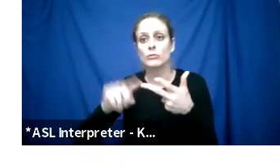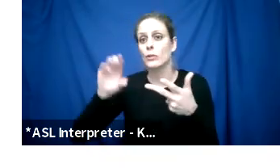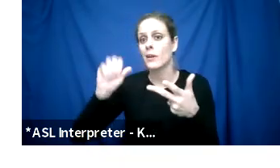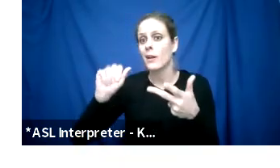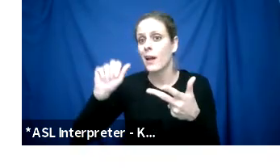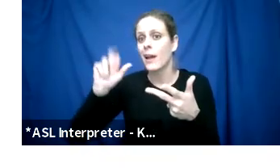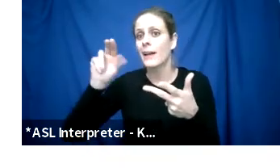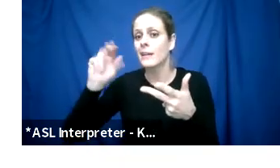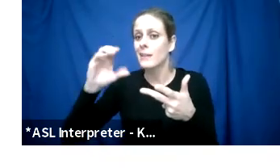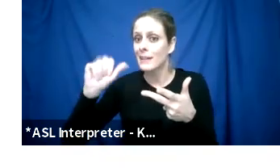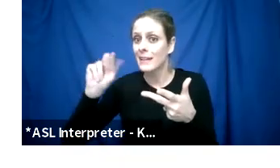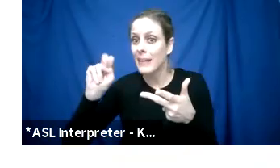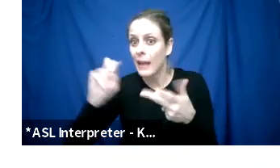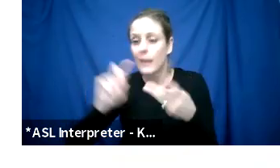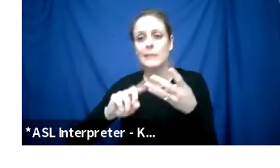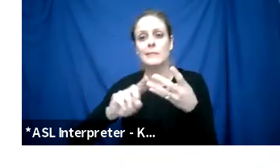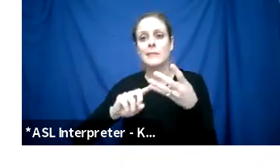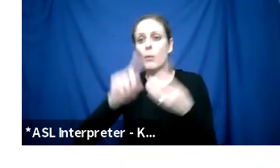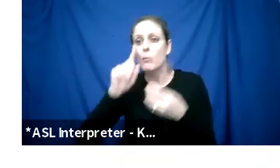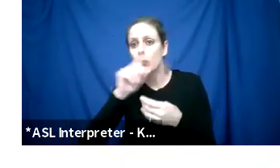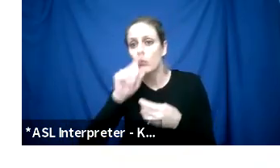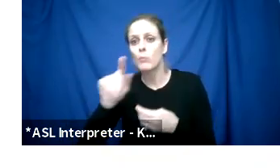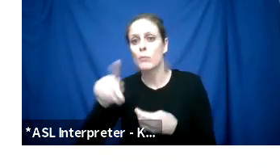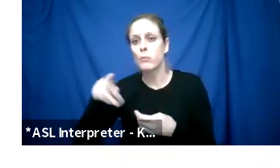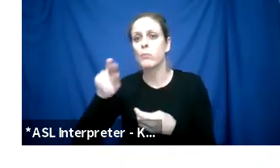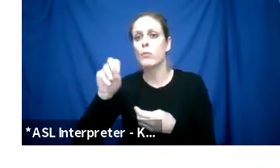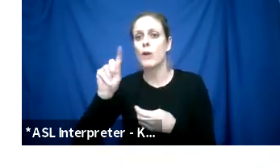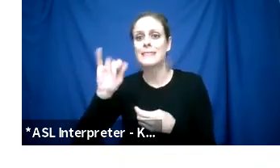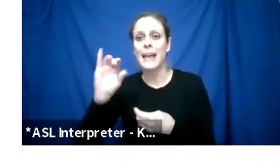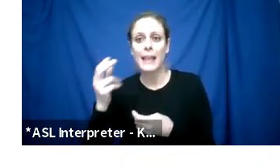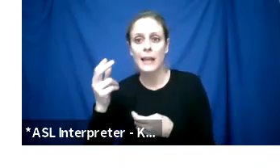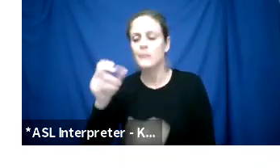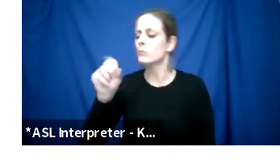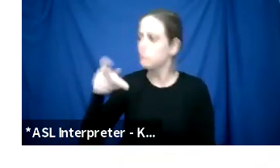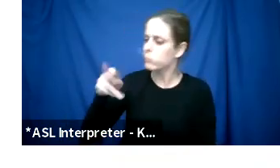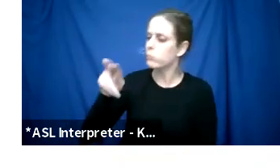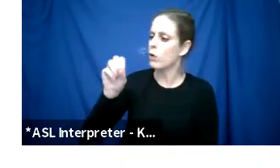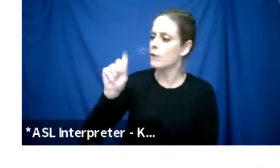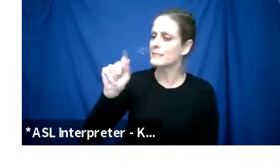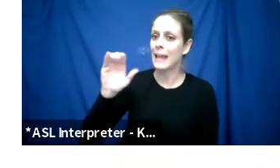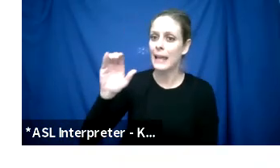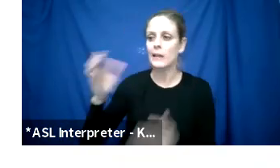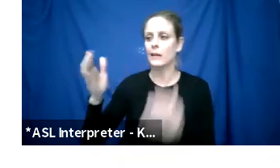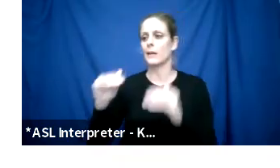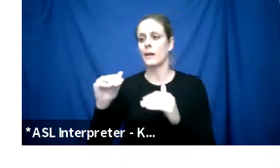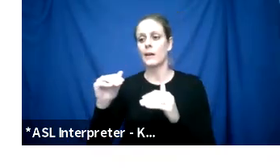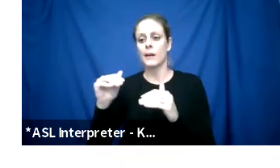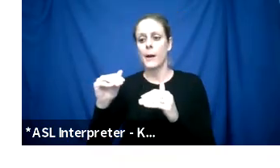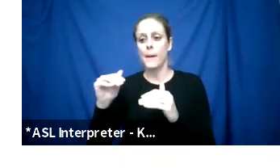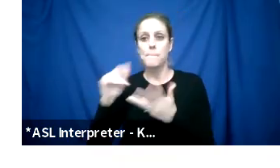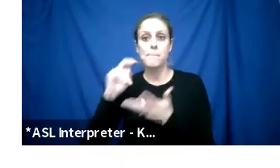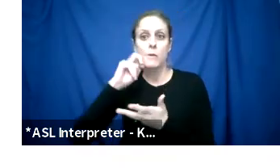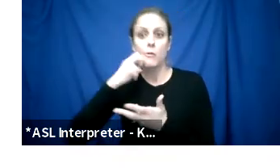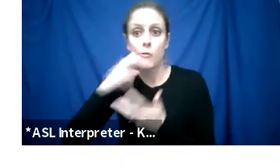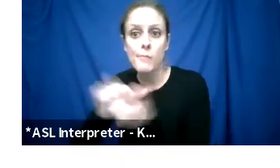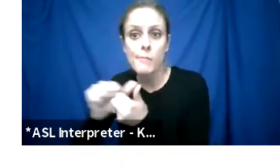a wheelchair, whether it's powered or manual. Um, if you have an arthritic or neurological, or maybe